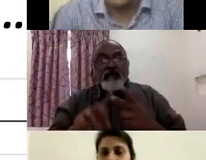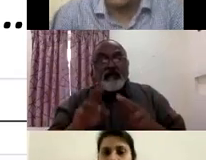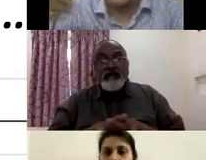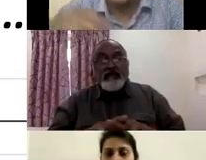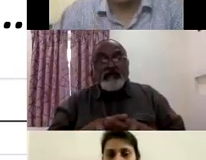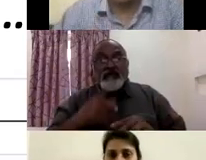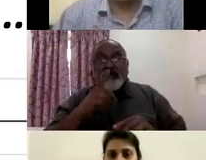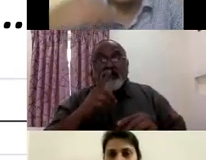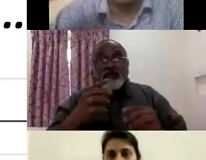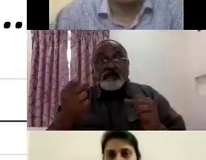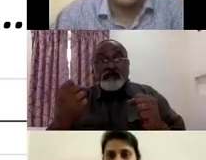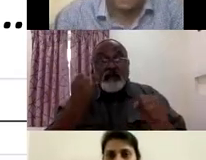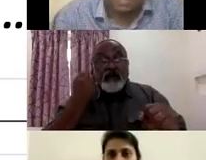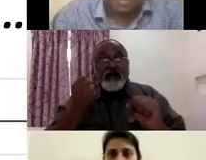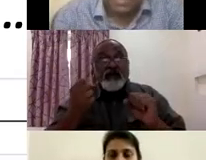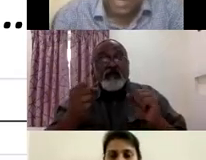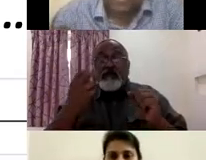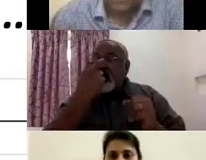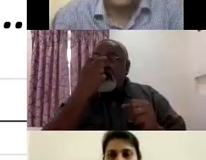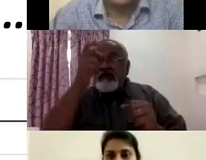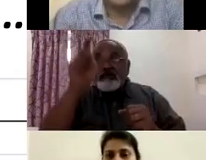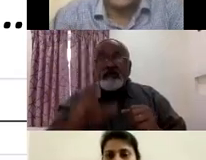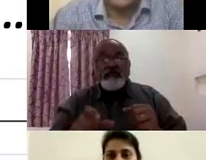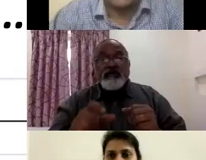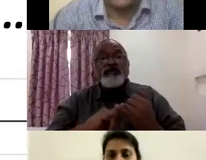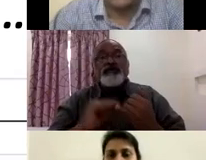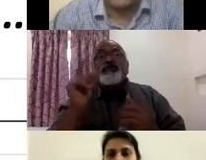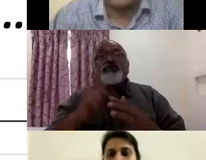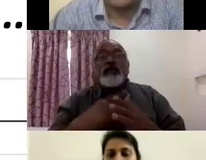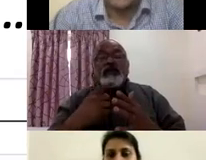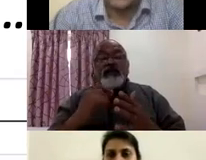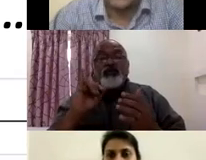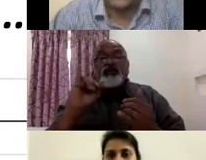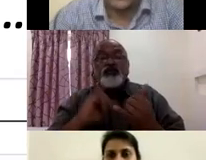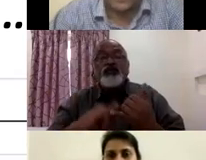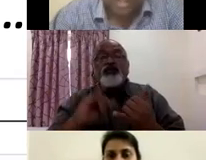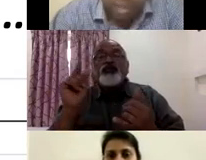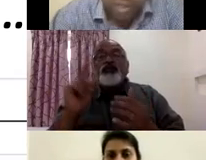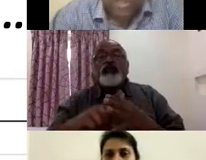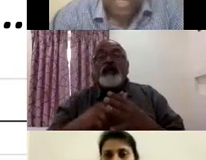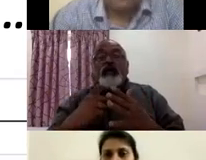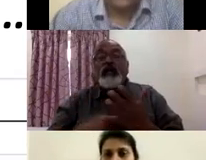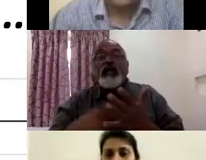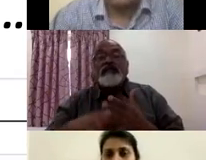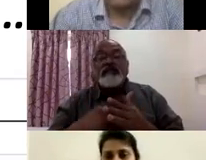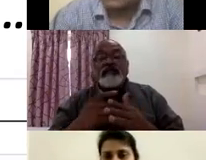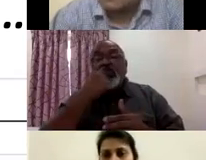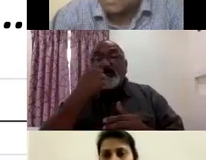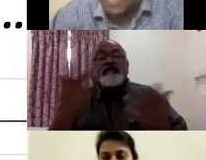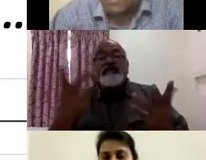significant hearing vision loss or a blind person, like Suraj rightly mentioned in the chat box